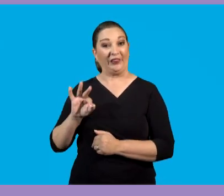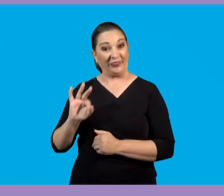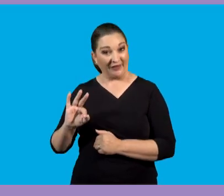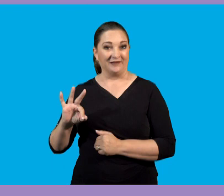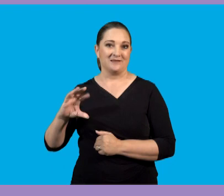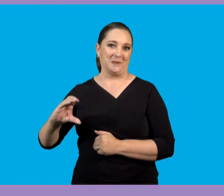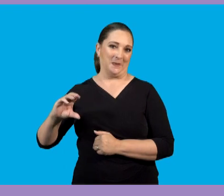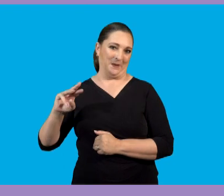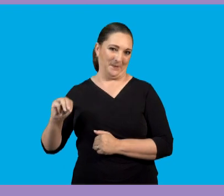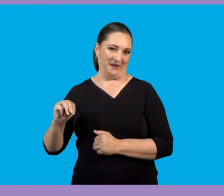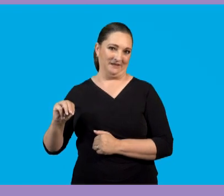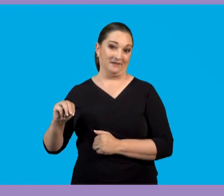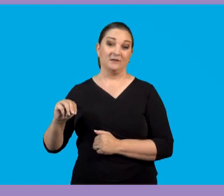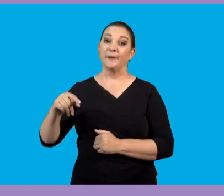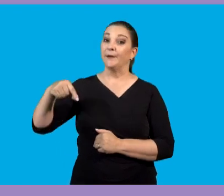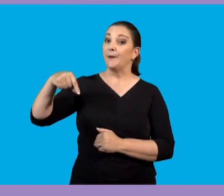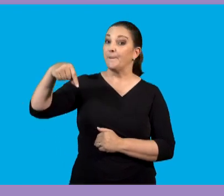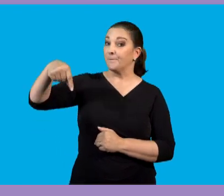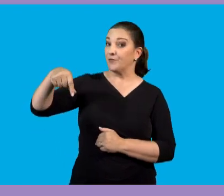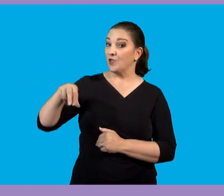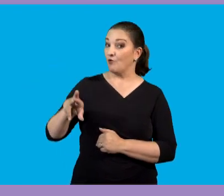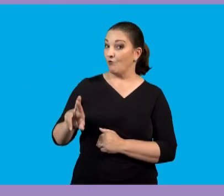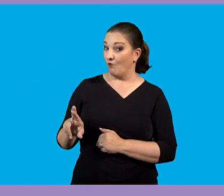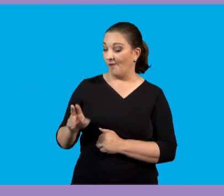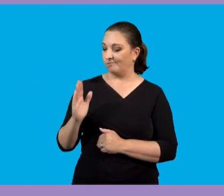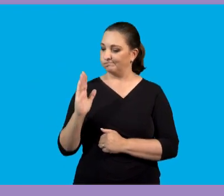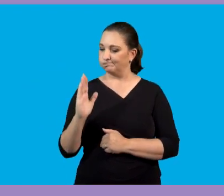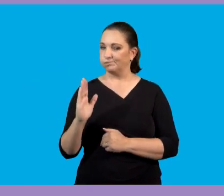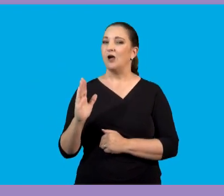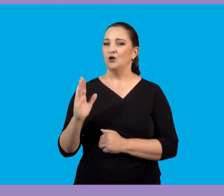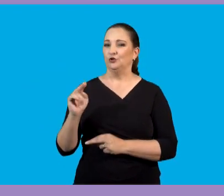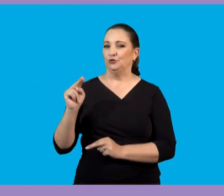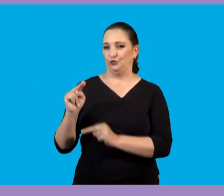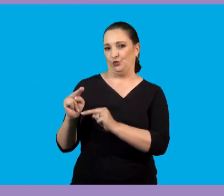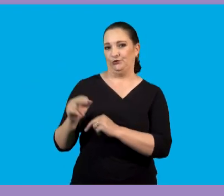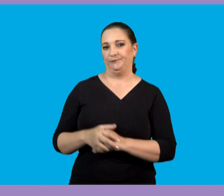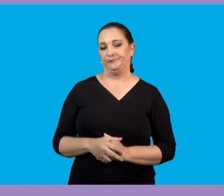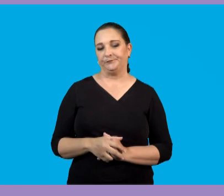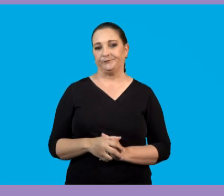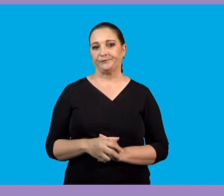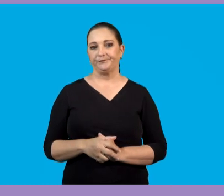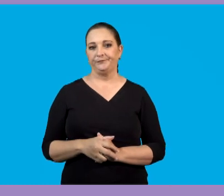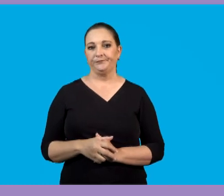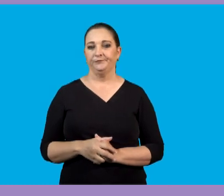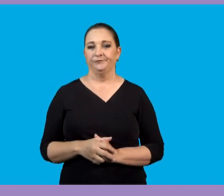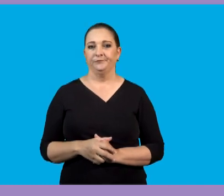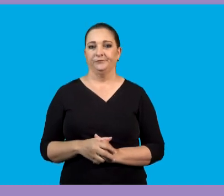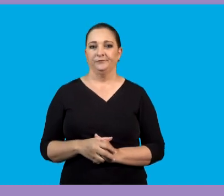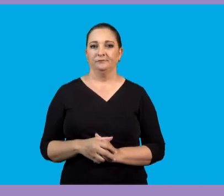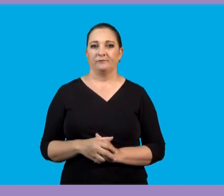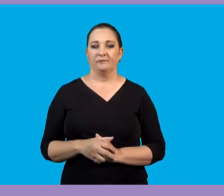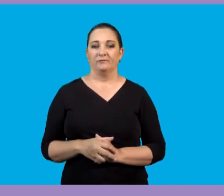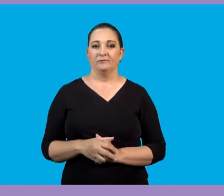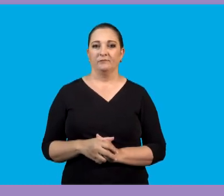be 3 centimeters, which is side PR. Now, how would